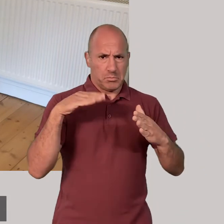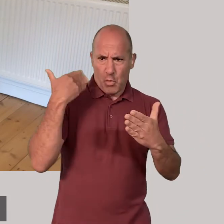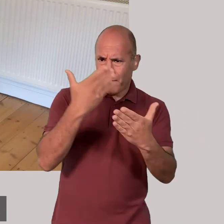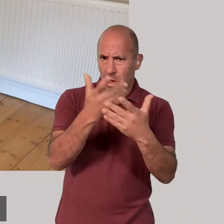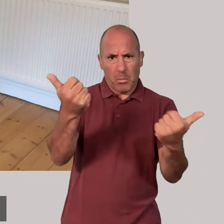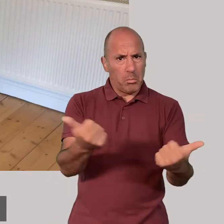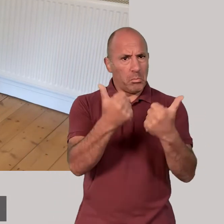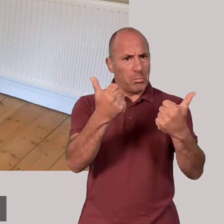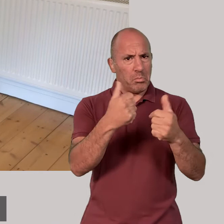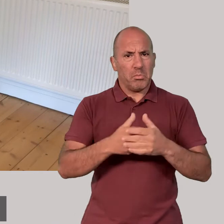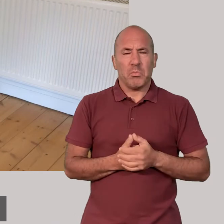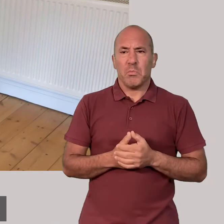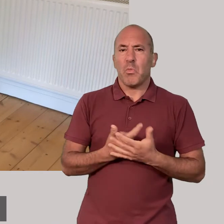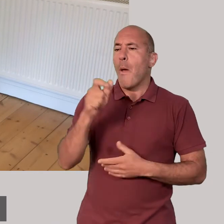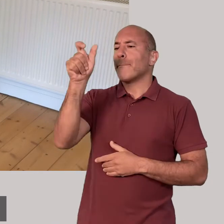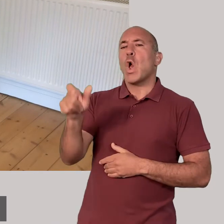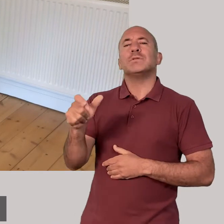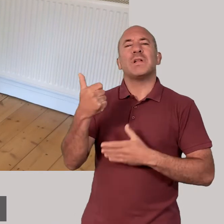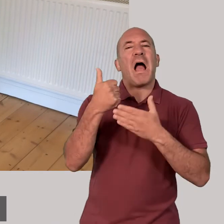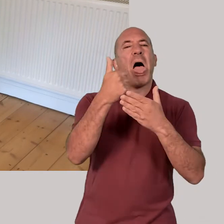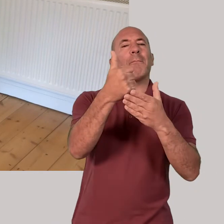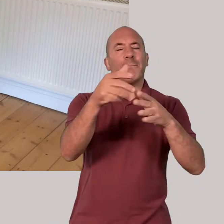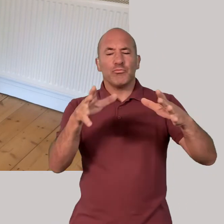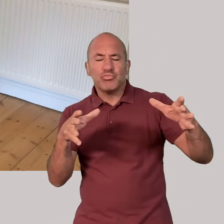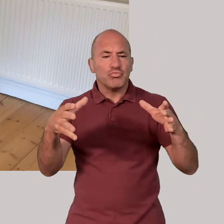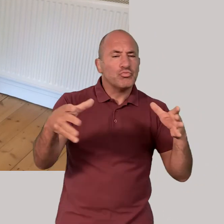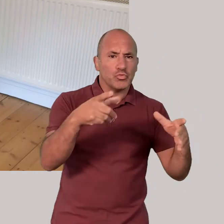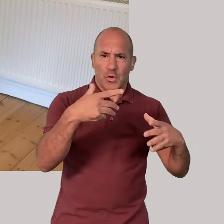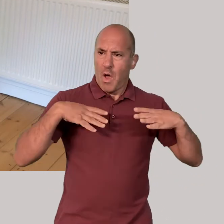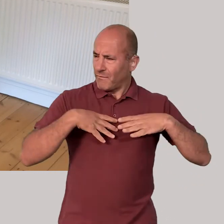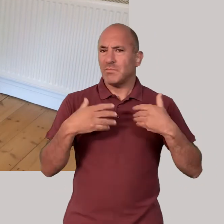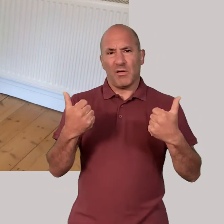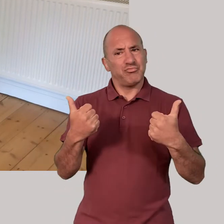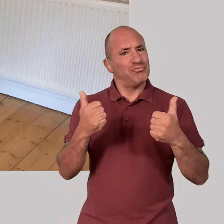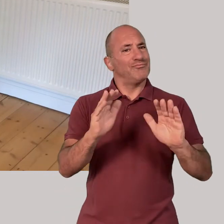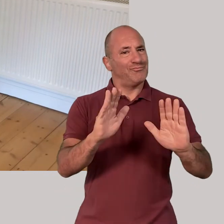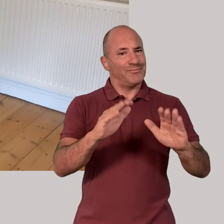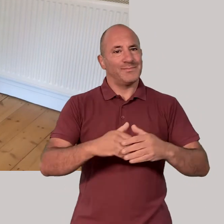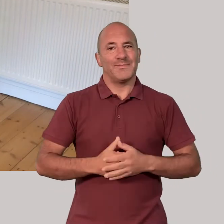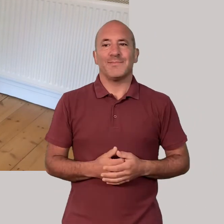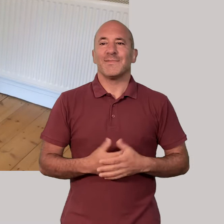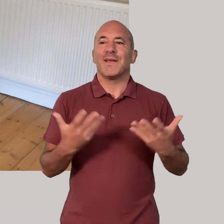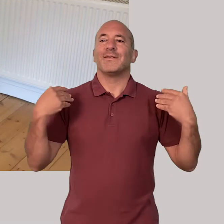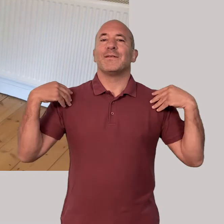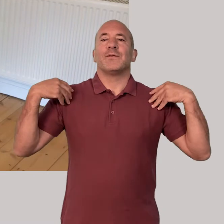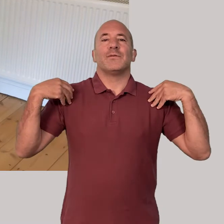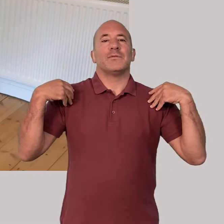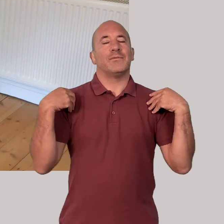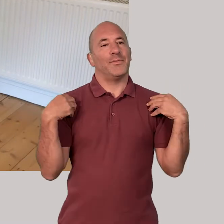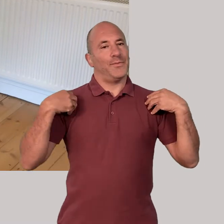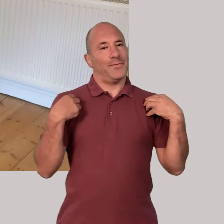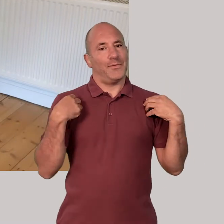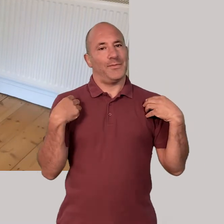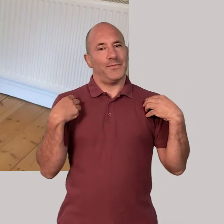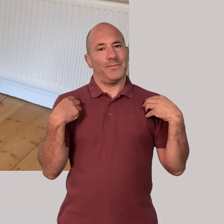comfortable with everything that I'm asking you to do and anything that anyone's helping you to do. And then relax